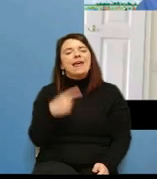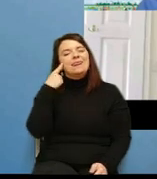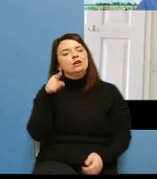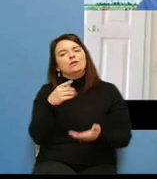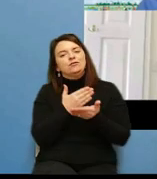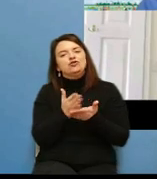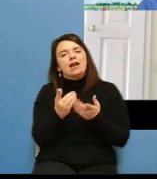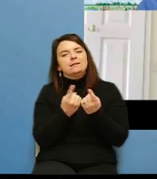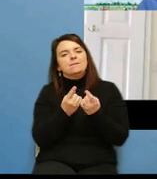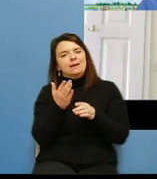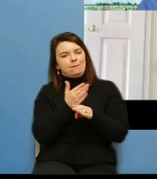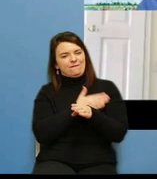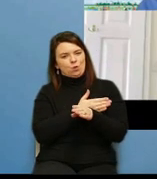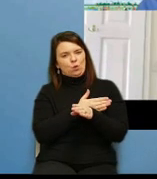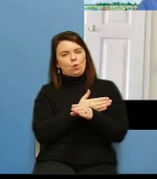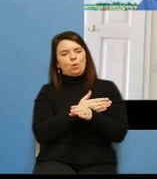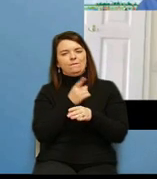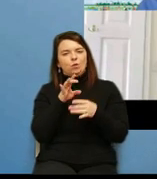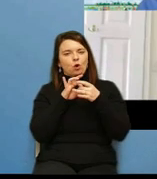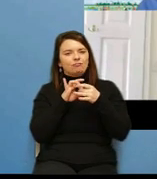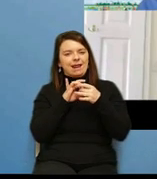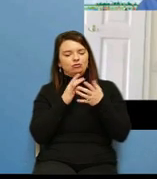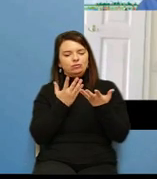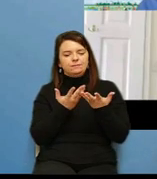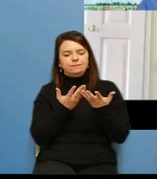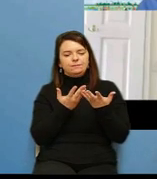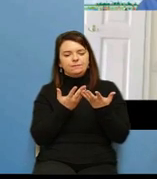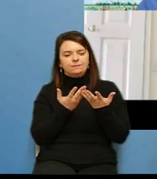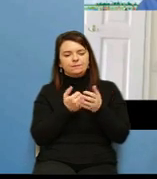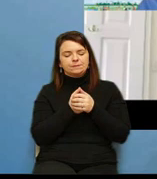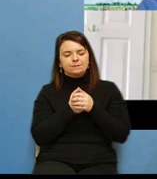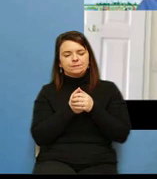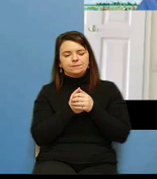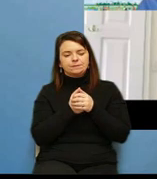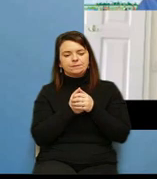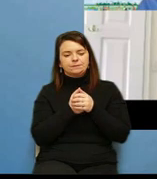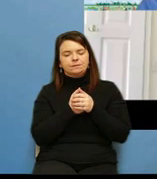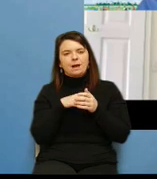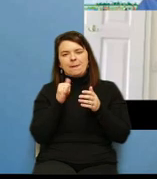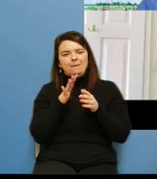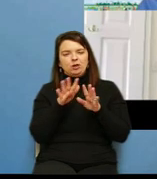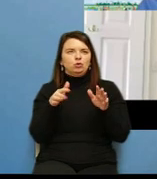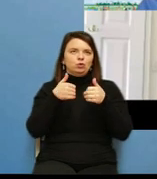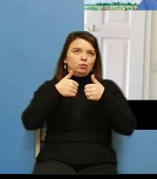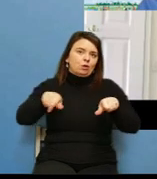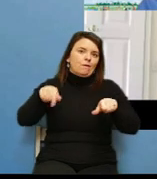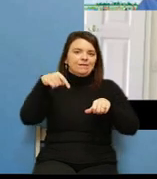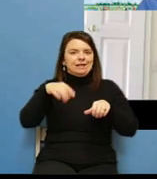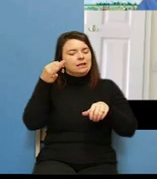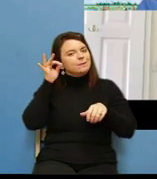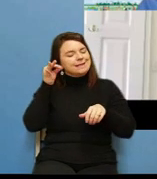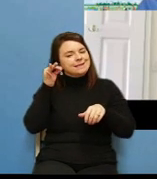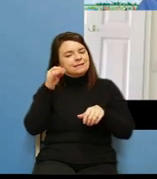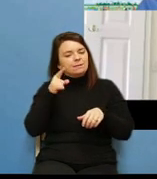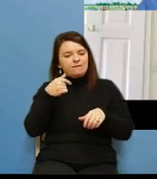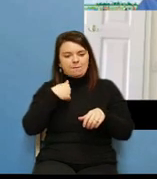Yeah, I've seen I think you've shared something before on correlation. I have, yes. Some patterns with dispensing behaviors. Maybe not to solve here in